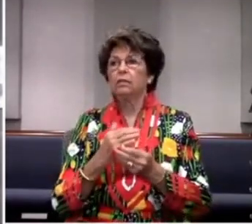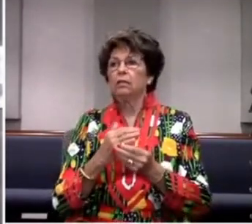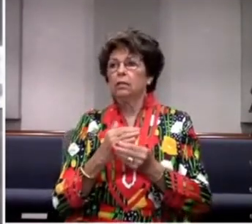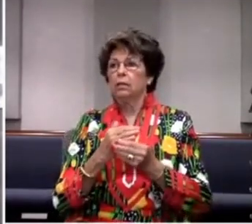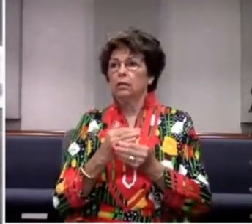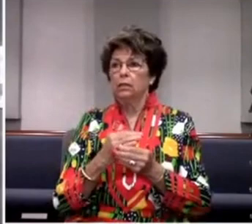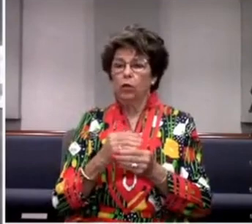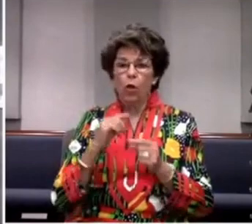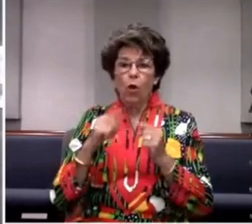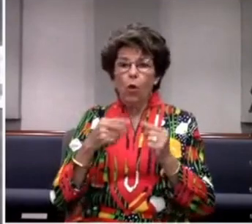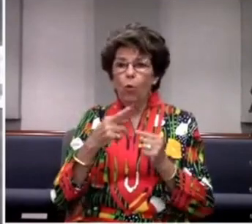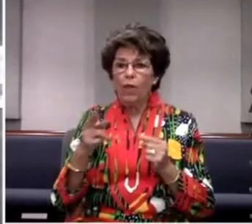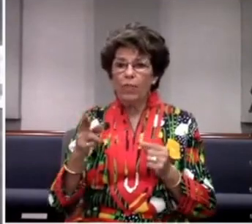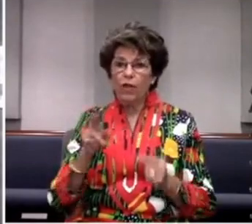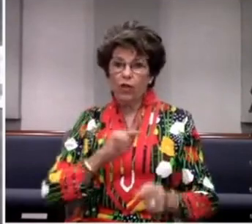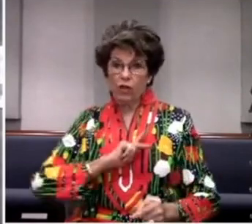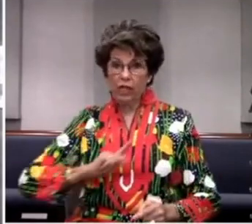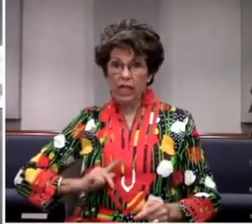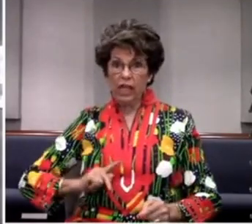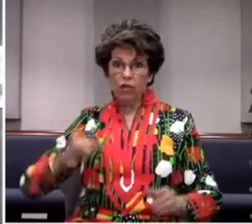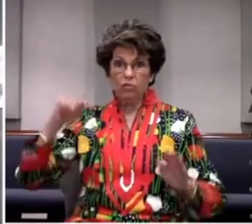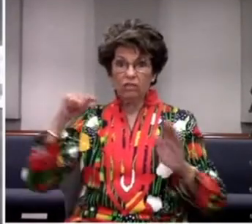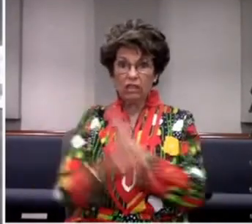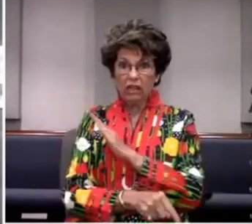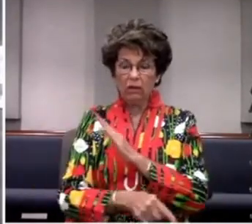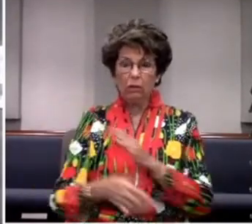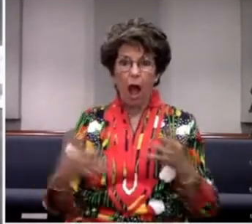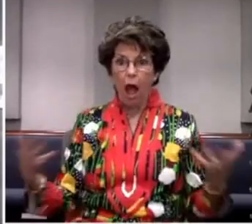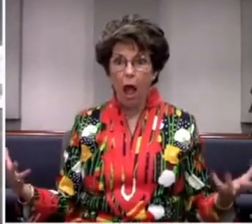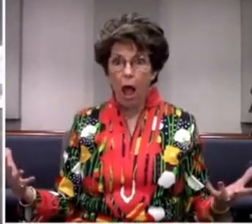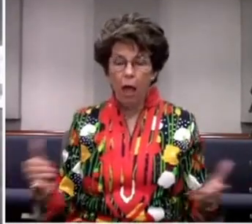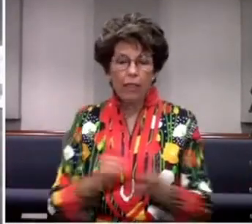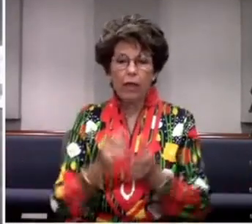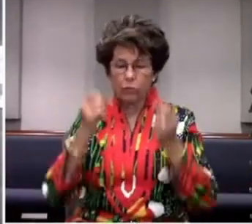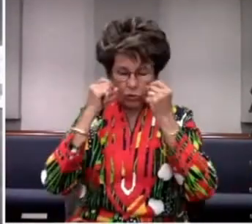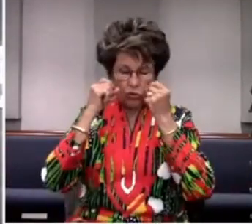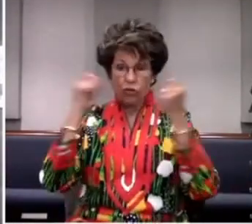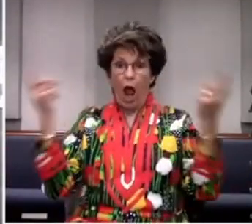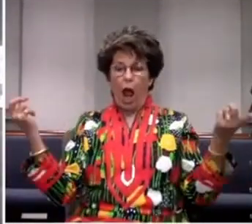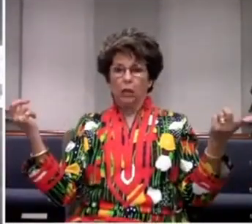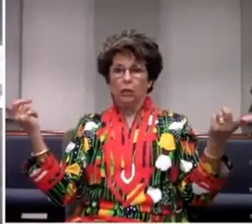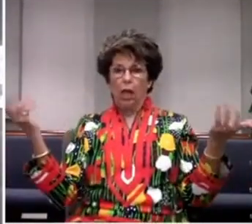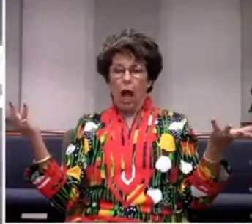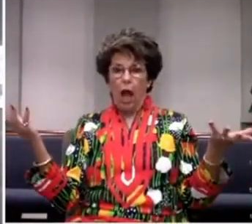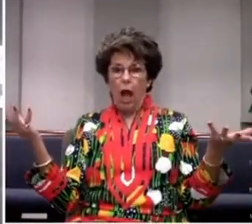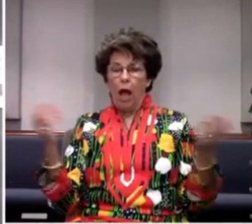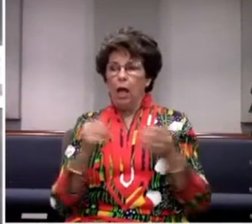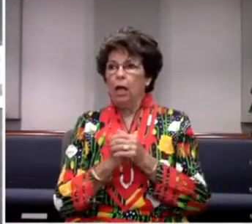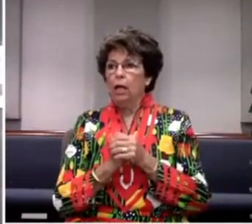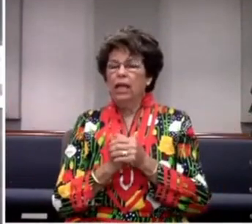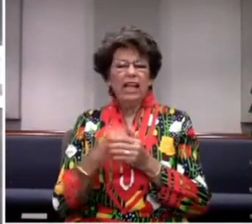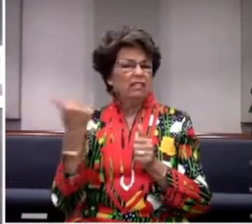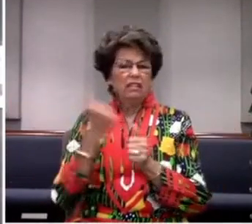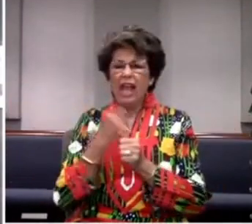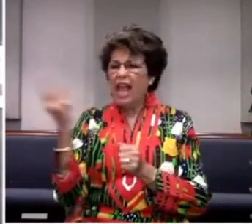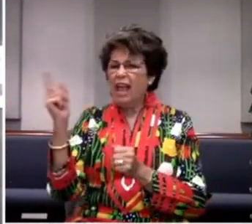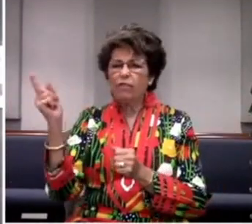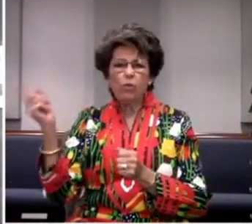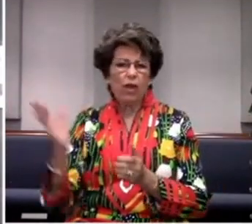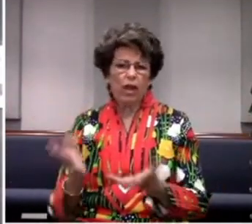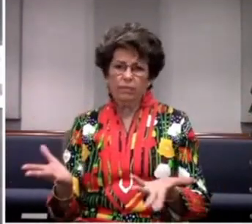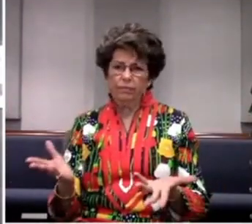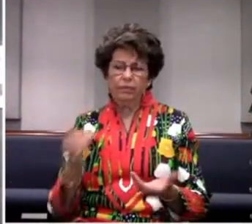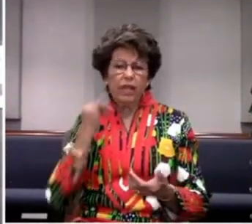their mind, right? The heart of humanity and the sinfulness of humanity is everywhere. If you're going